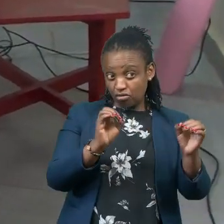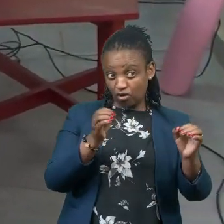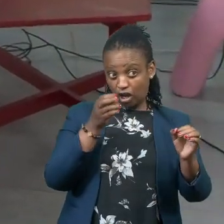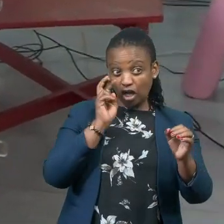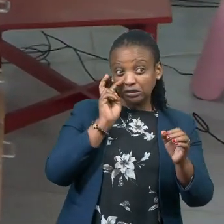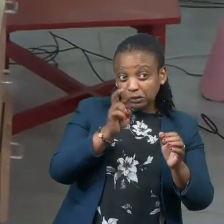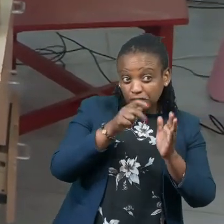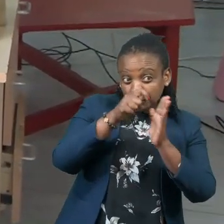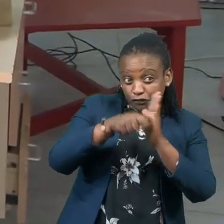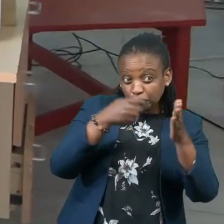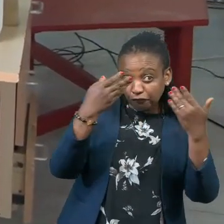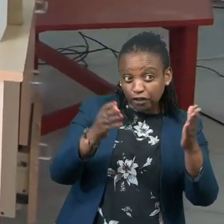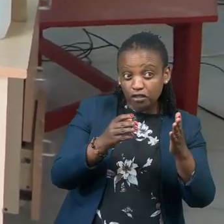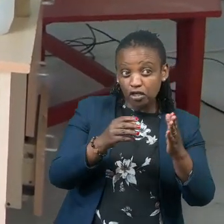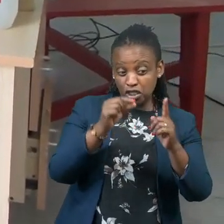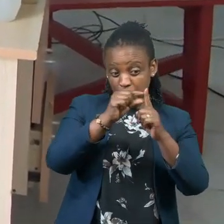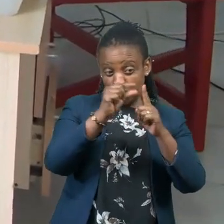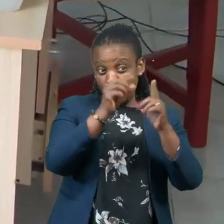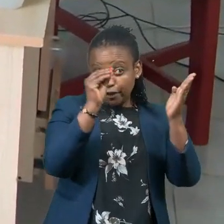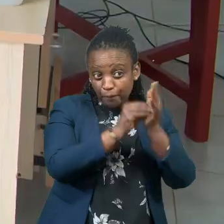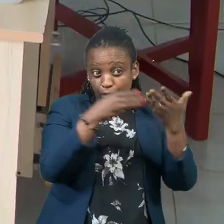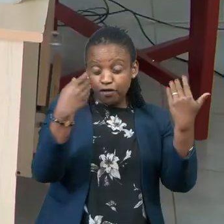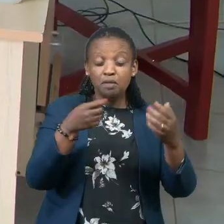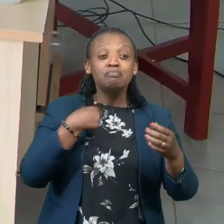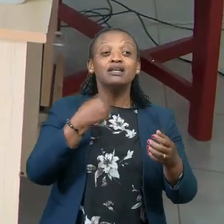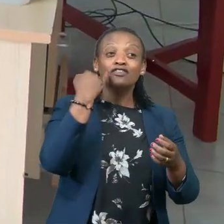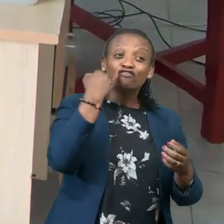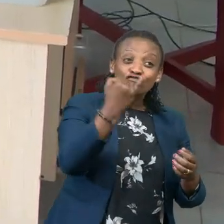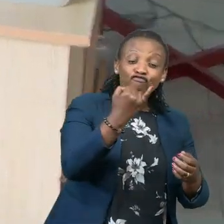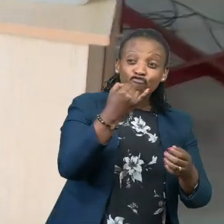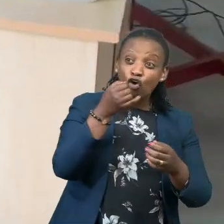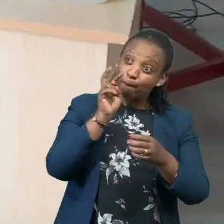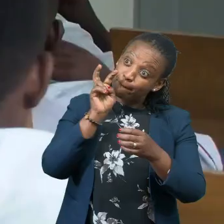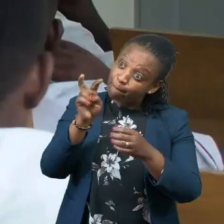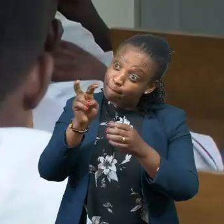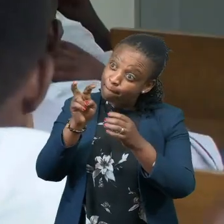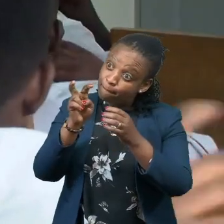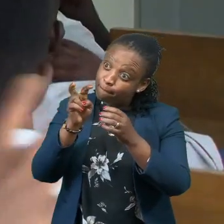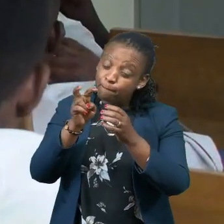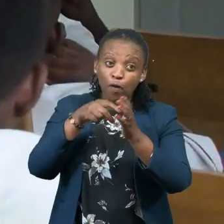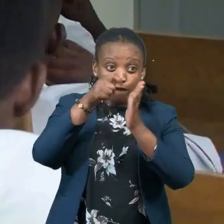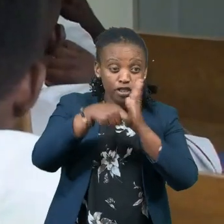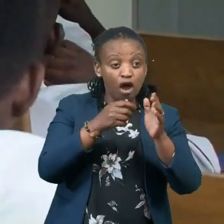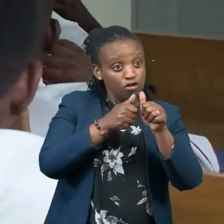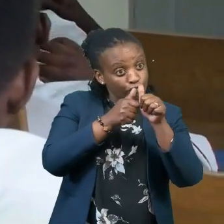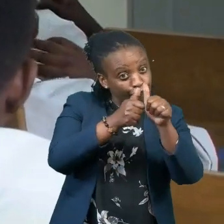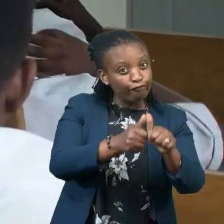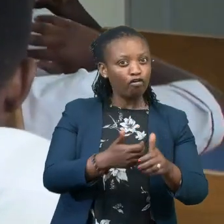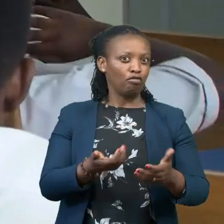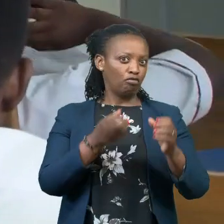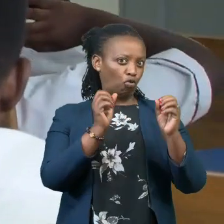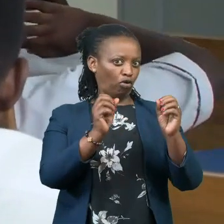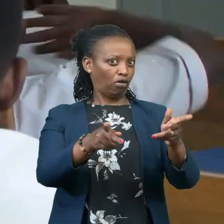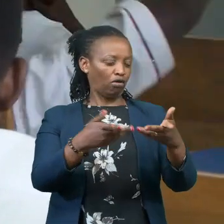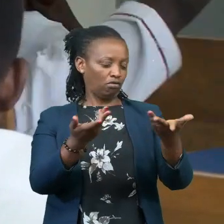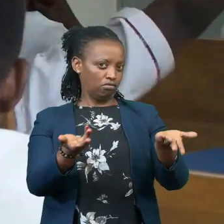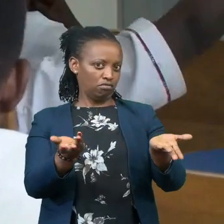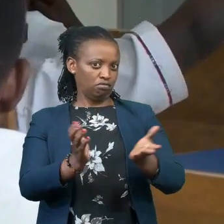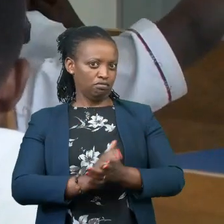Yet they were here. And the words were written there. I told you to watch and follow.